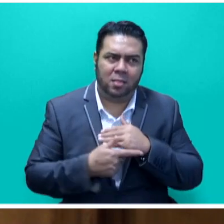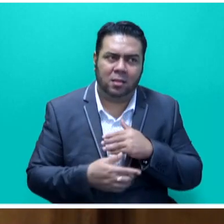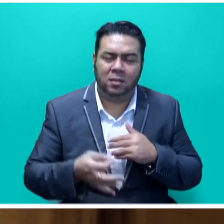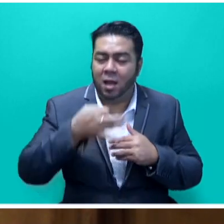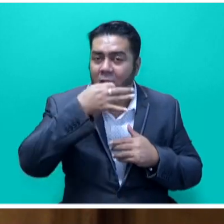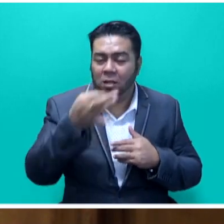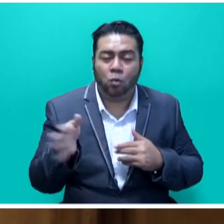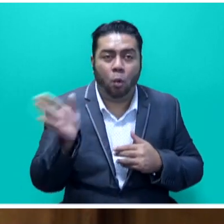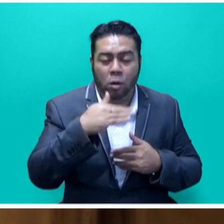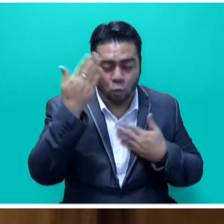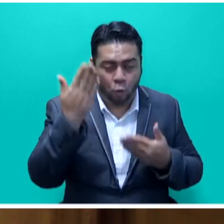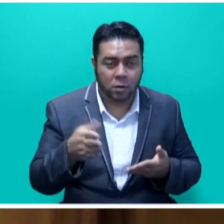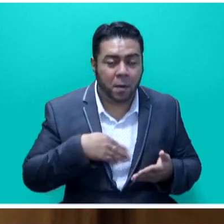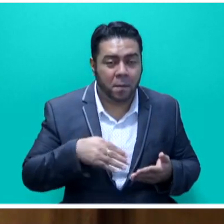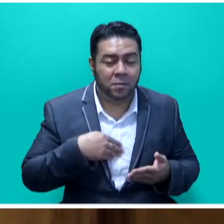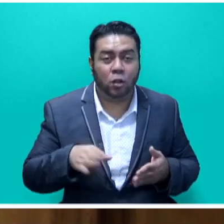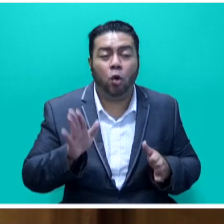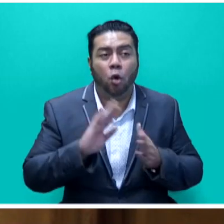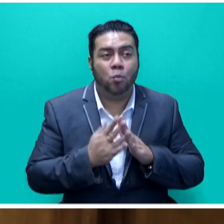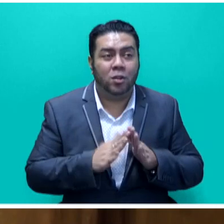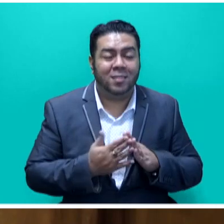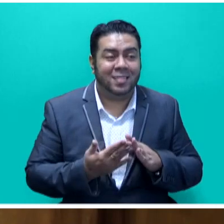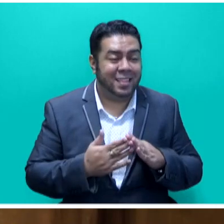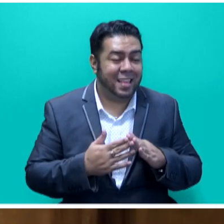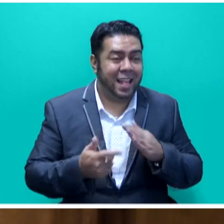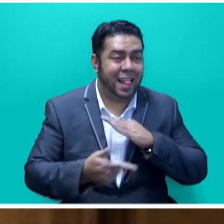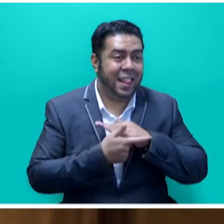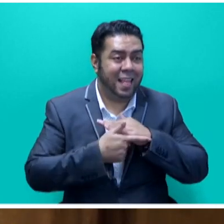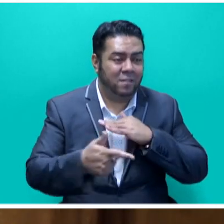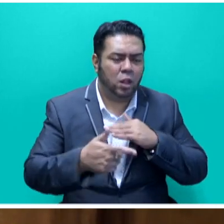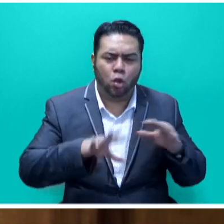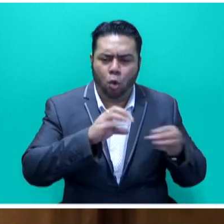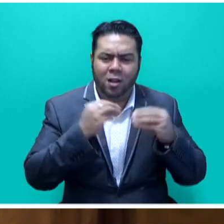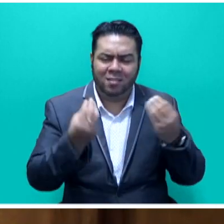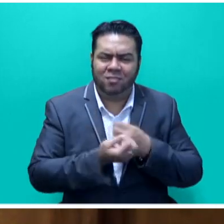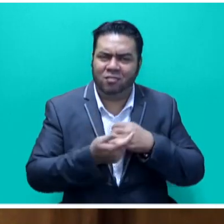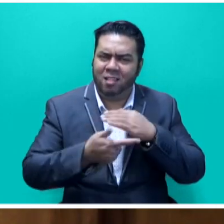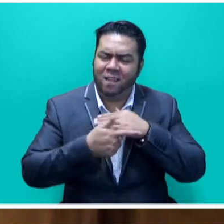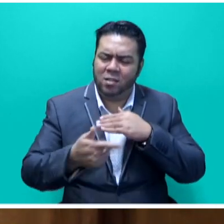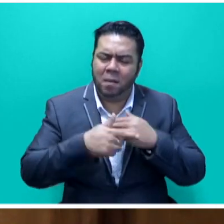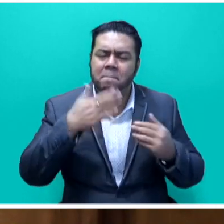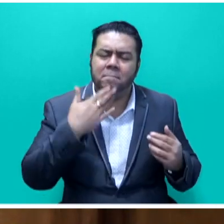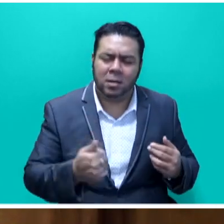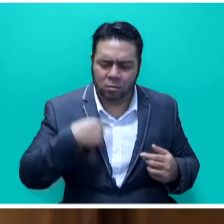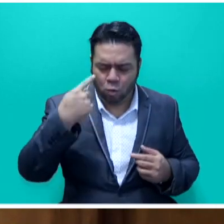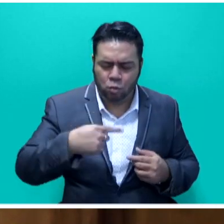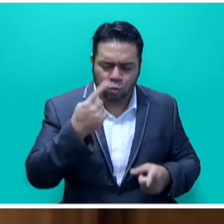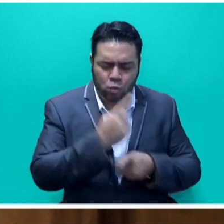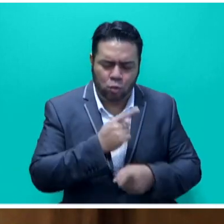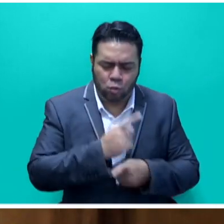honourable members, at your community level, at your organisational level, at the grassroots level, please continue talking about